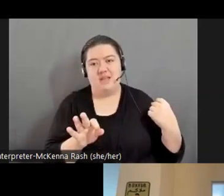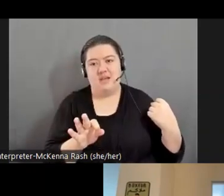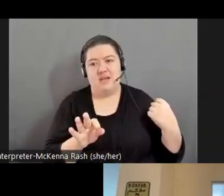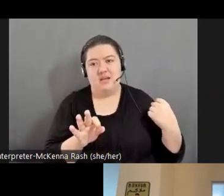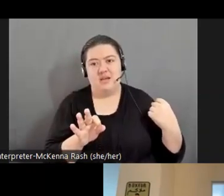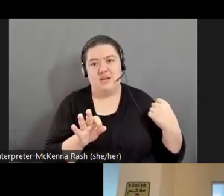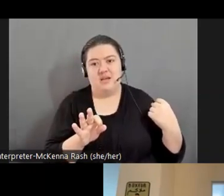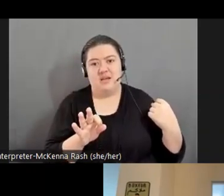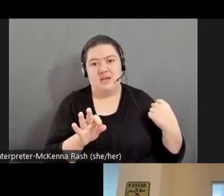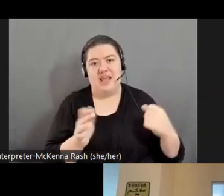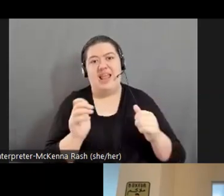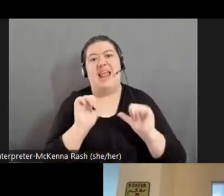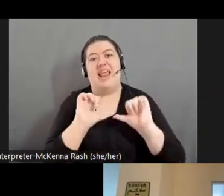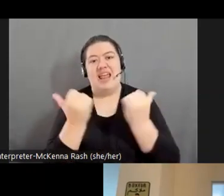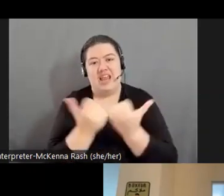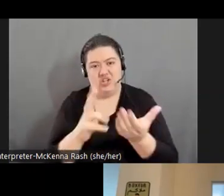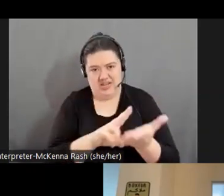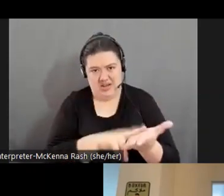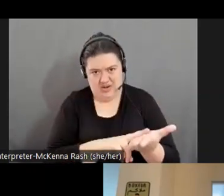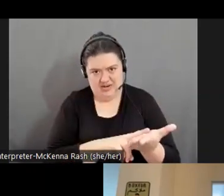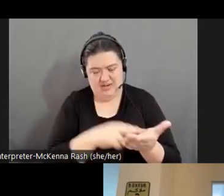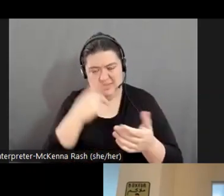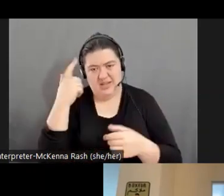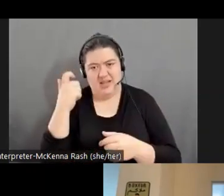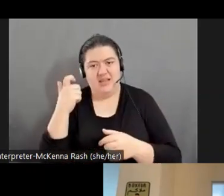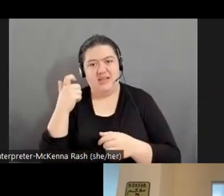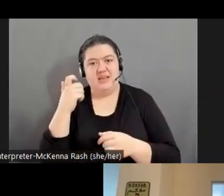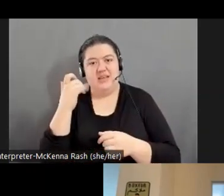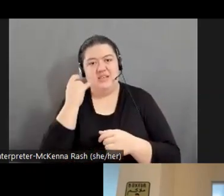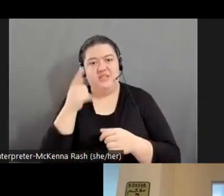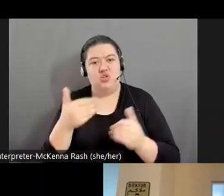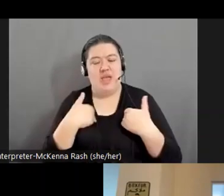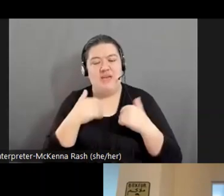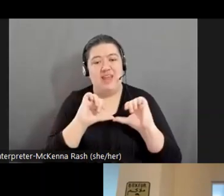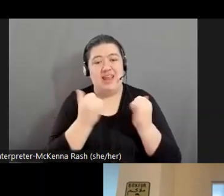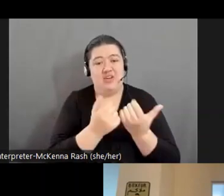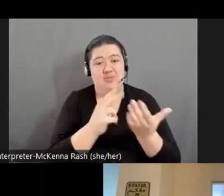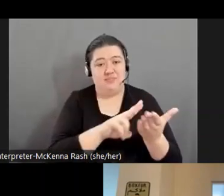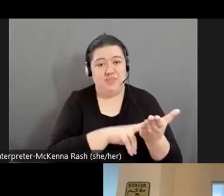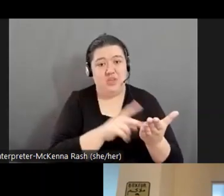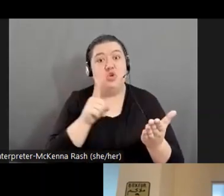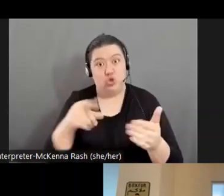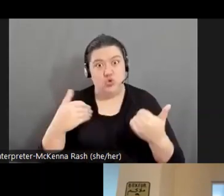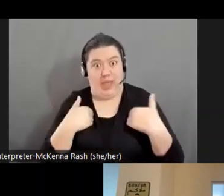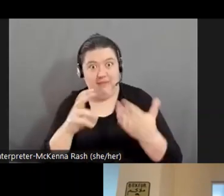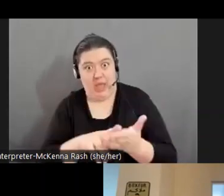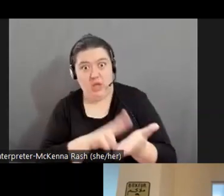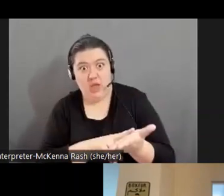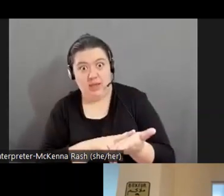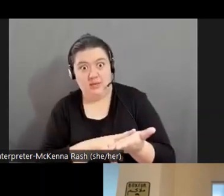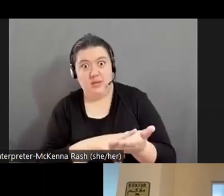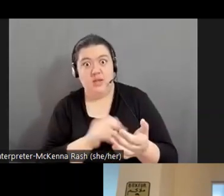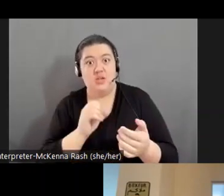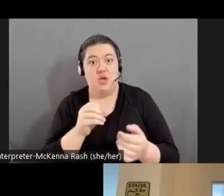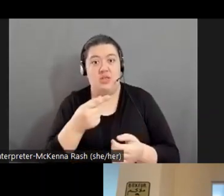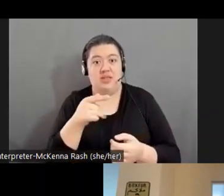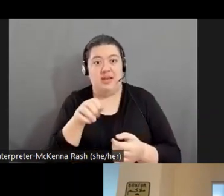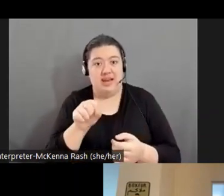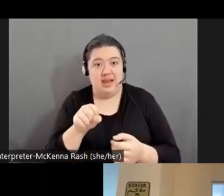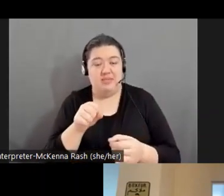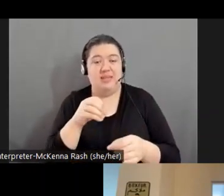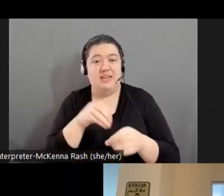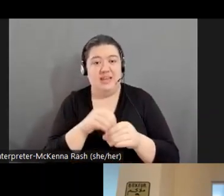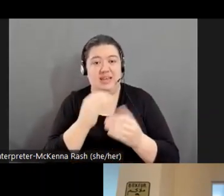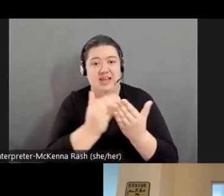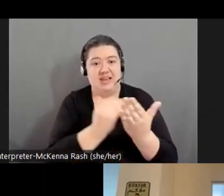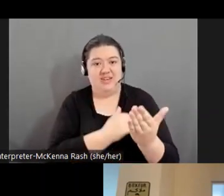of an agency contract, because if you've got an agency contract, you've got a contract. And so the gaps in the itinerary should not